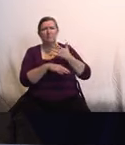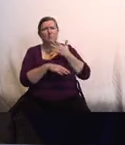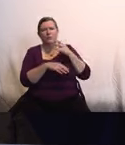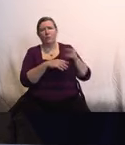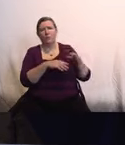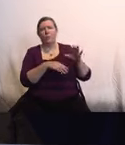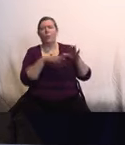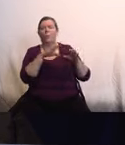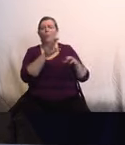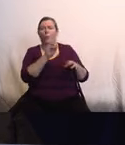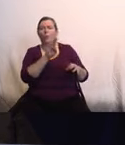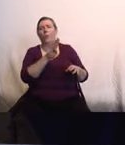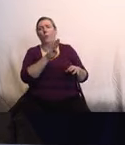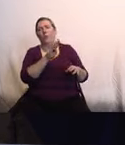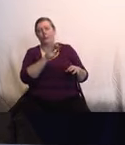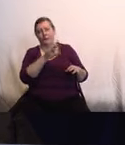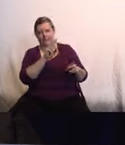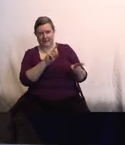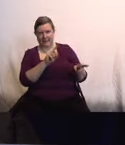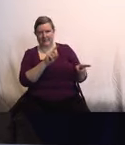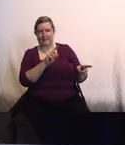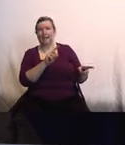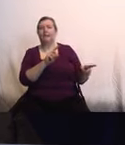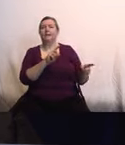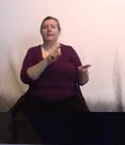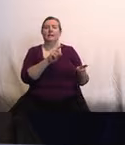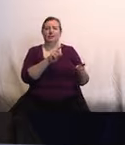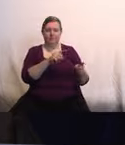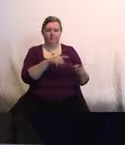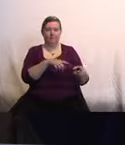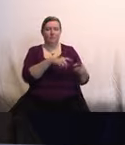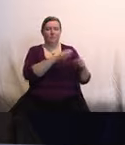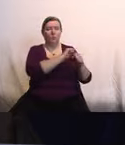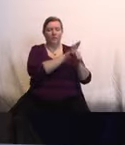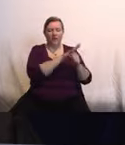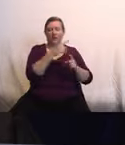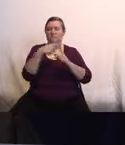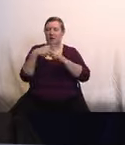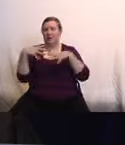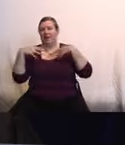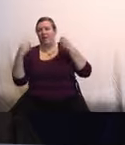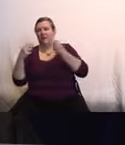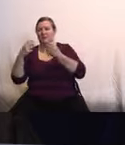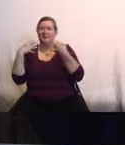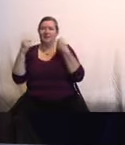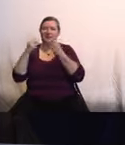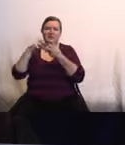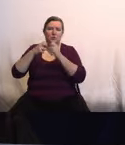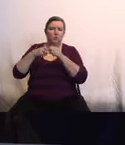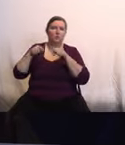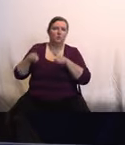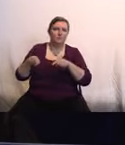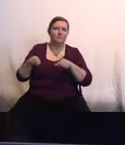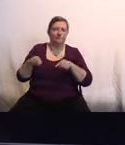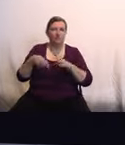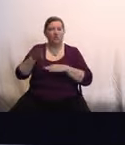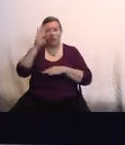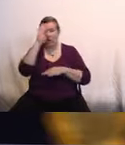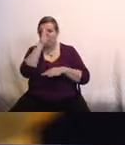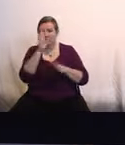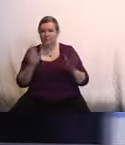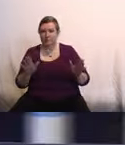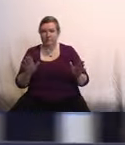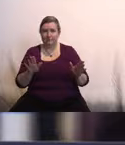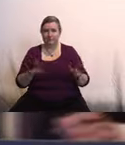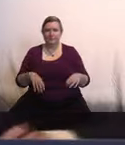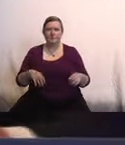that could be a contributing factor to complicating your hospital stay and your outcome. I think we need a national rebranding of